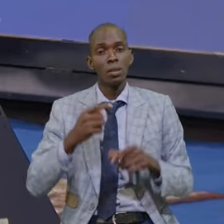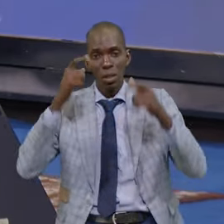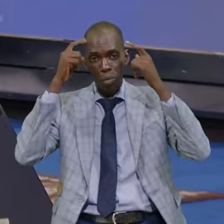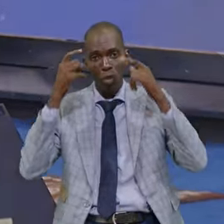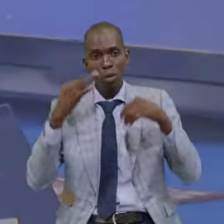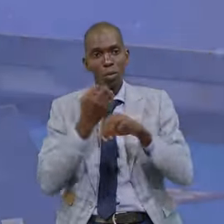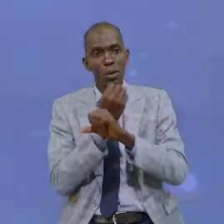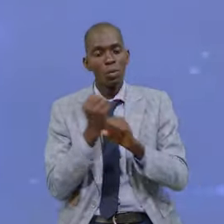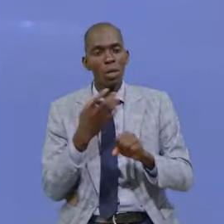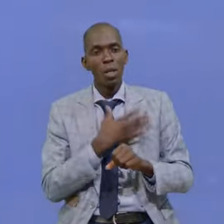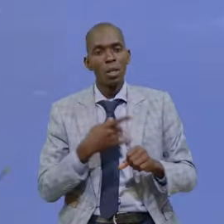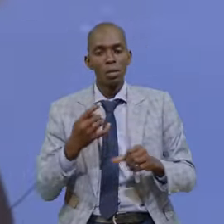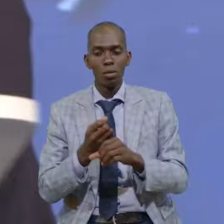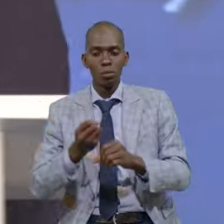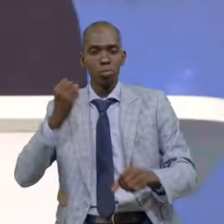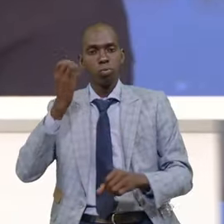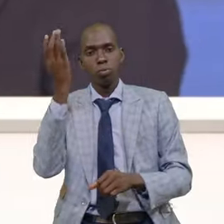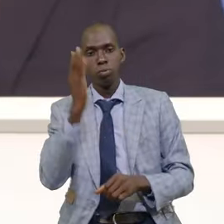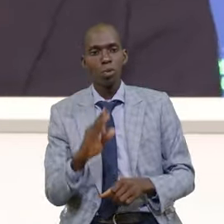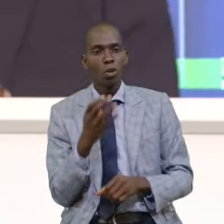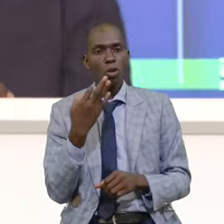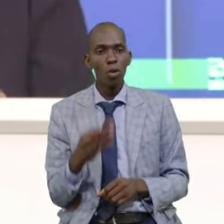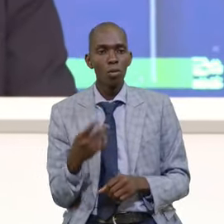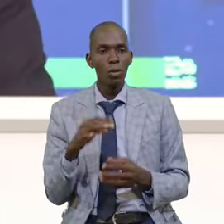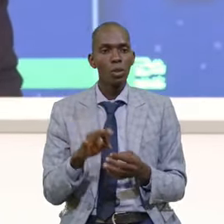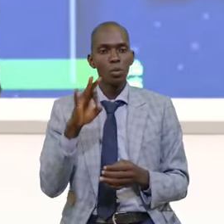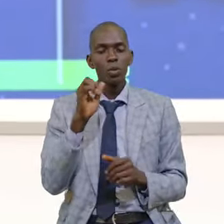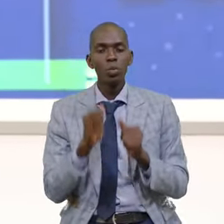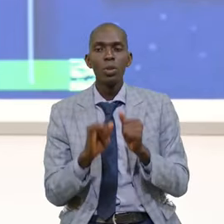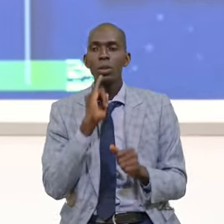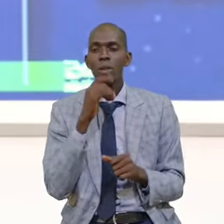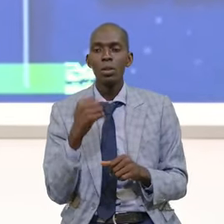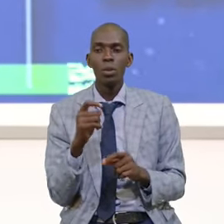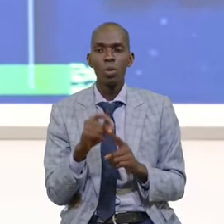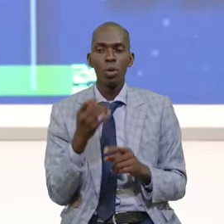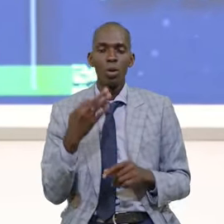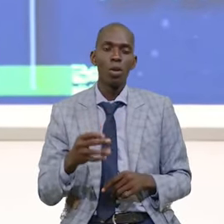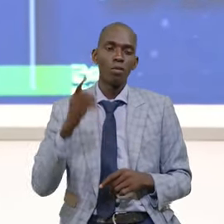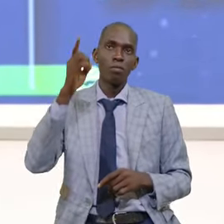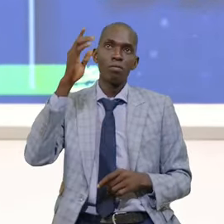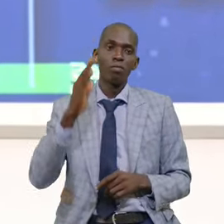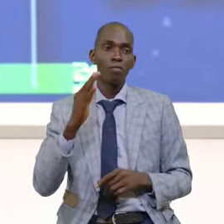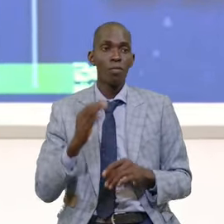which is the word of God. Then in verse 18 it says,